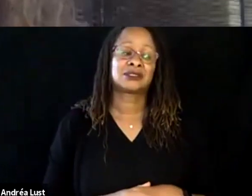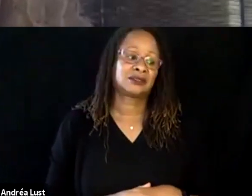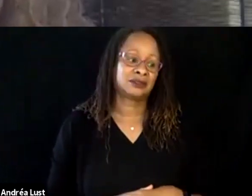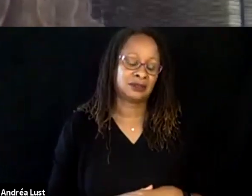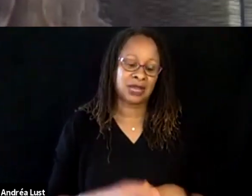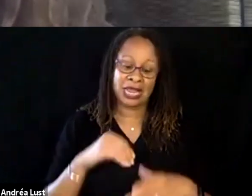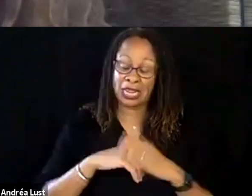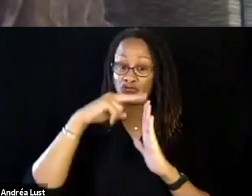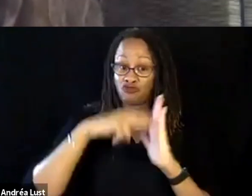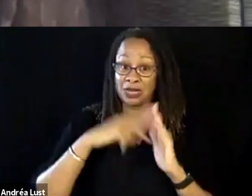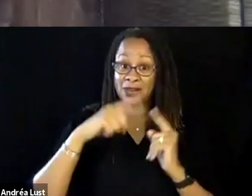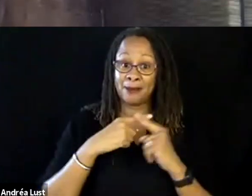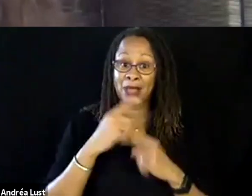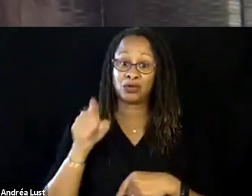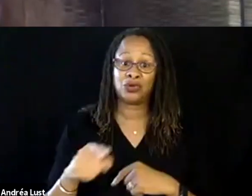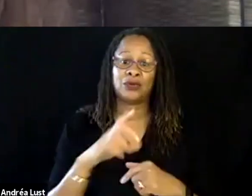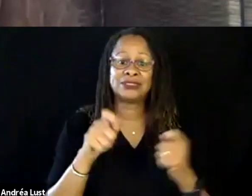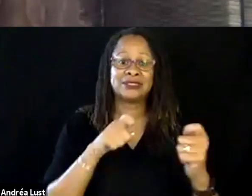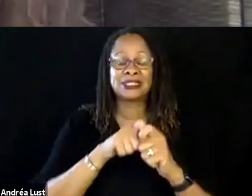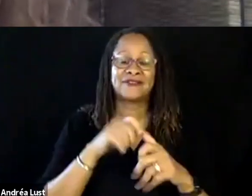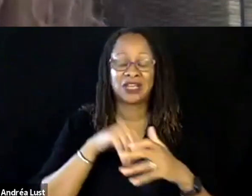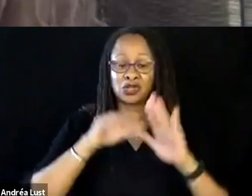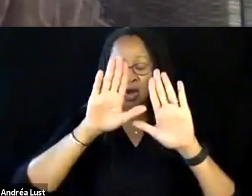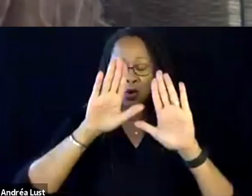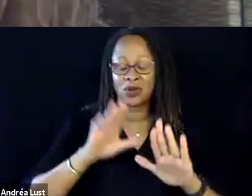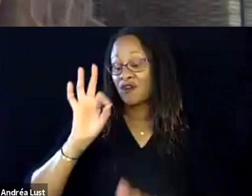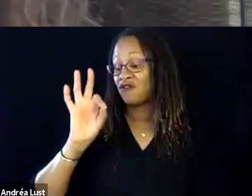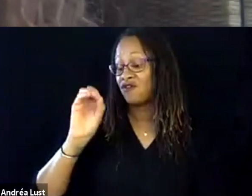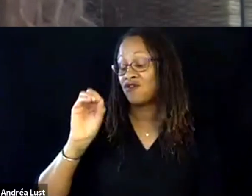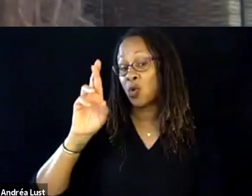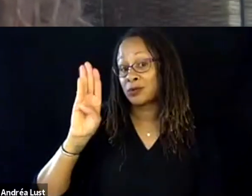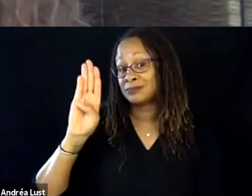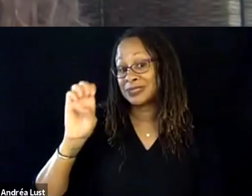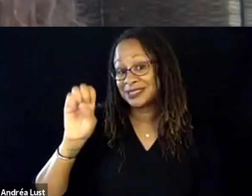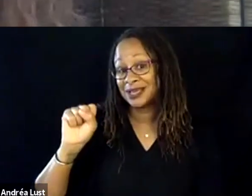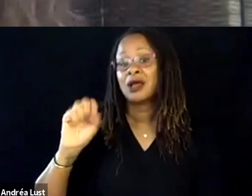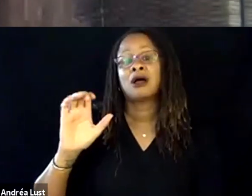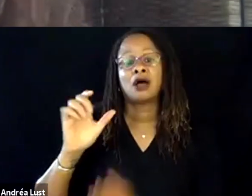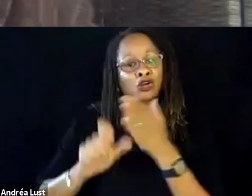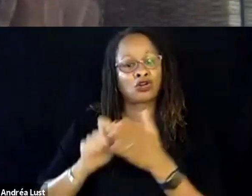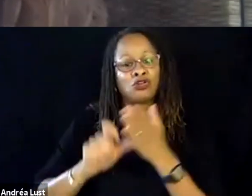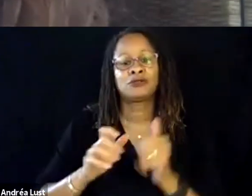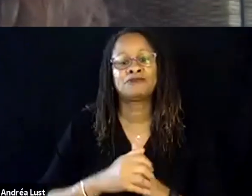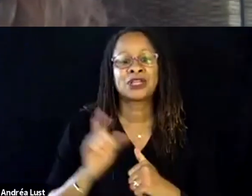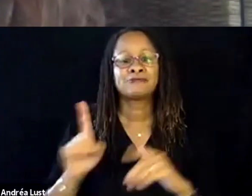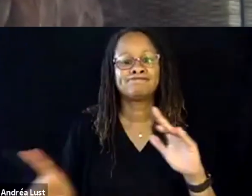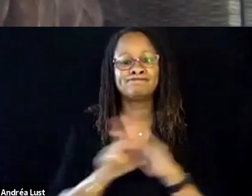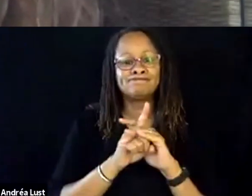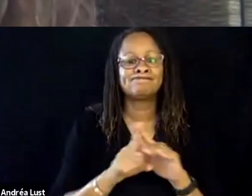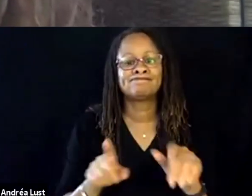in reading about you, and particularly in a wonderful Forbes article, you came out as a